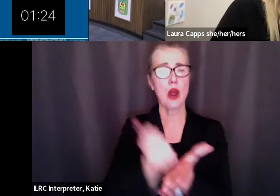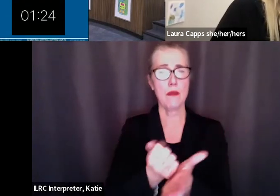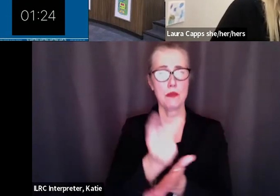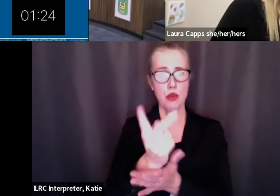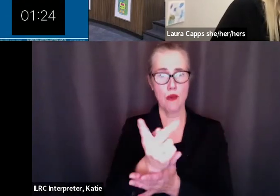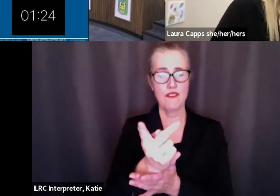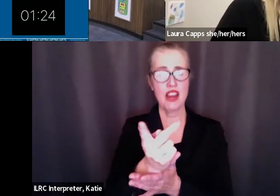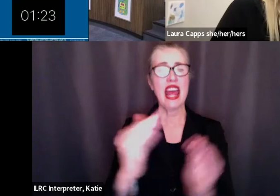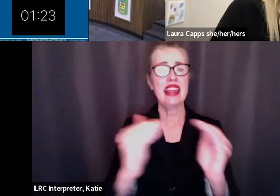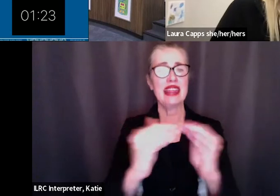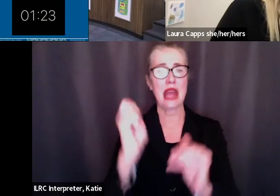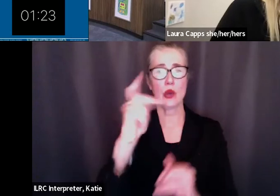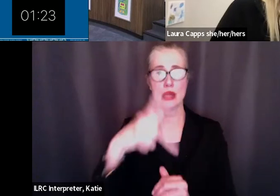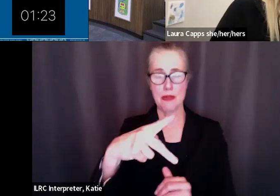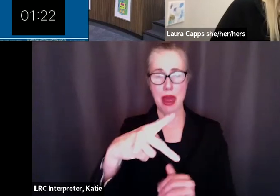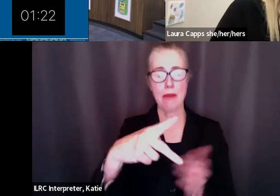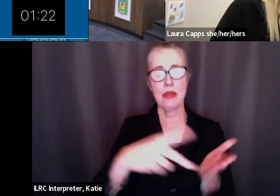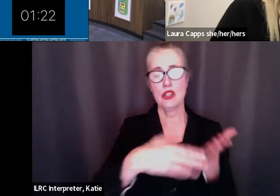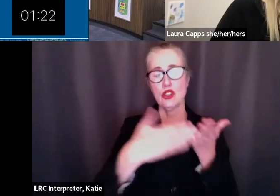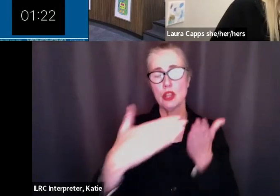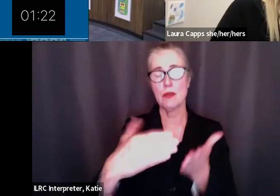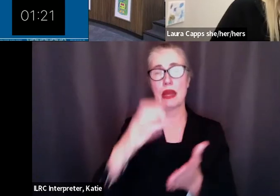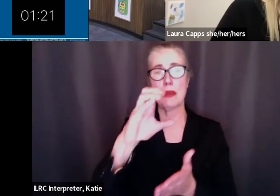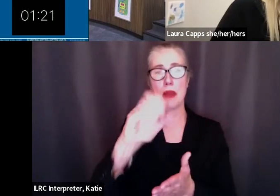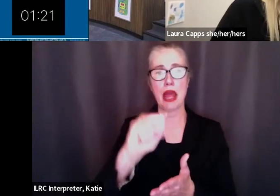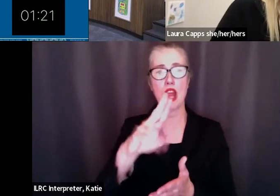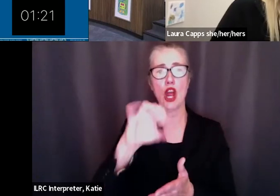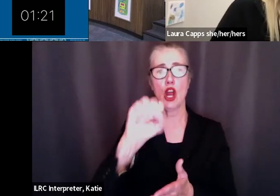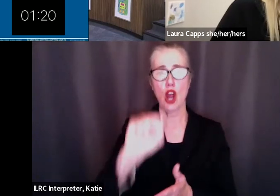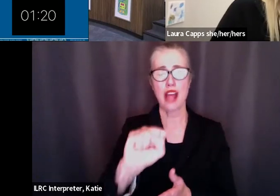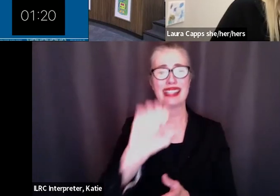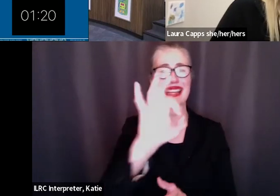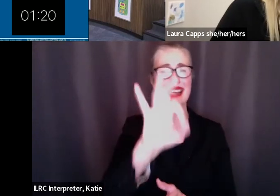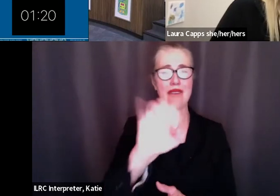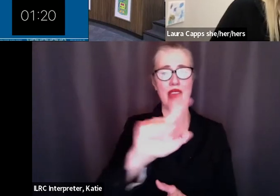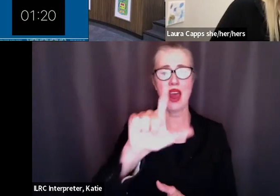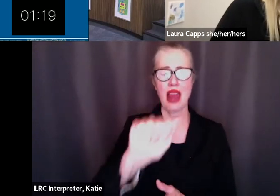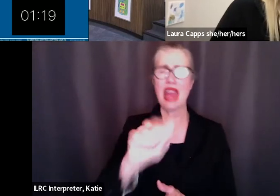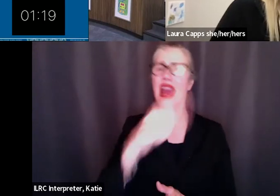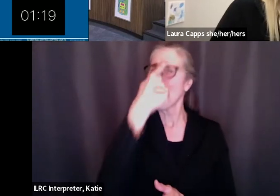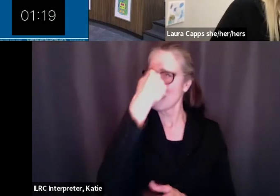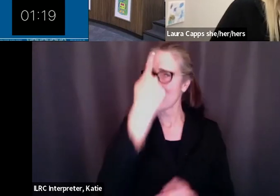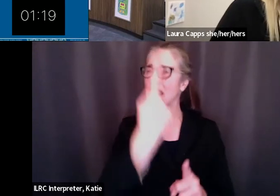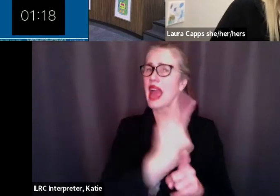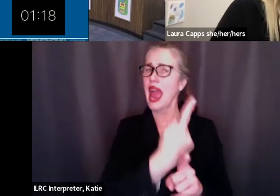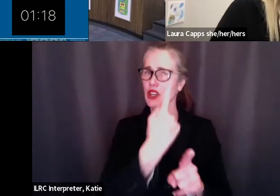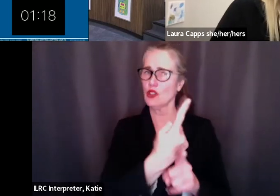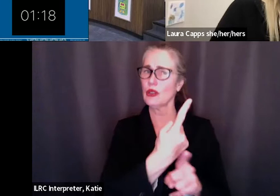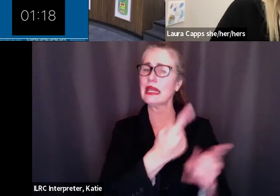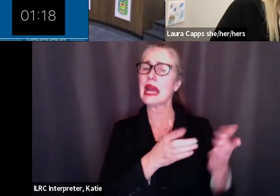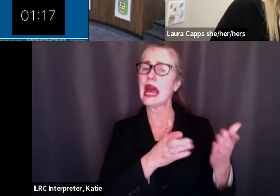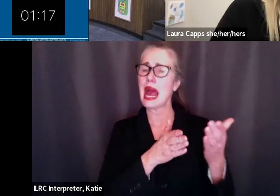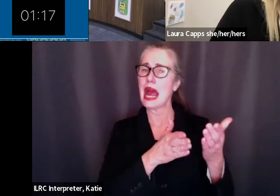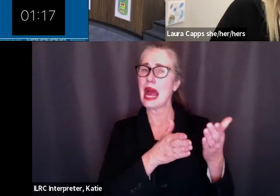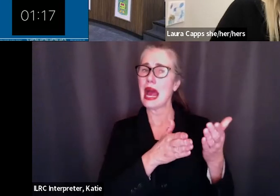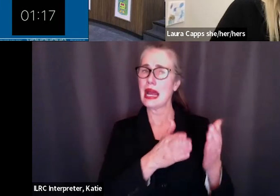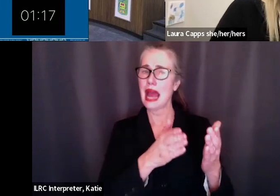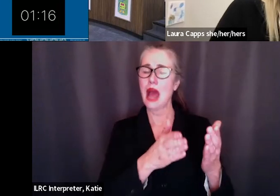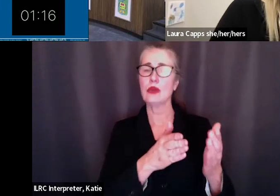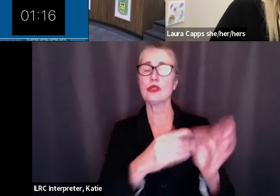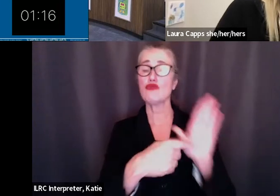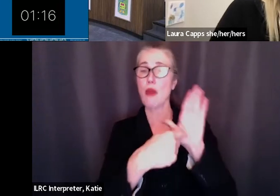equity map submitted by cause fla because it is more accurately allows for the proper